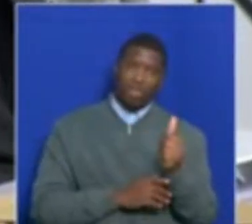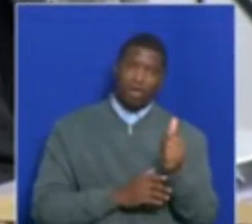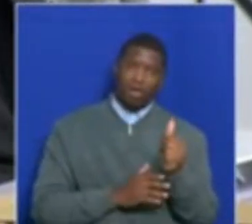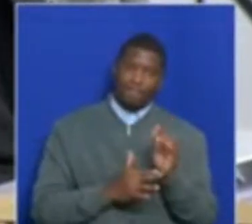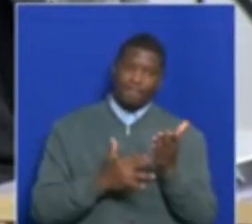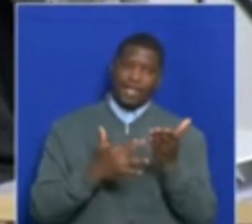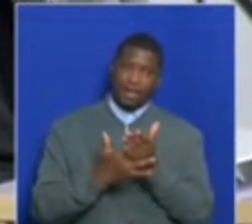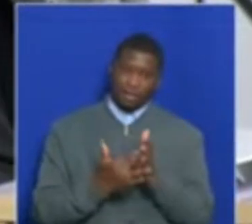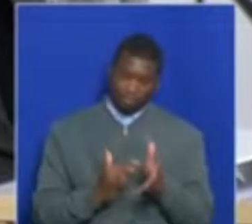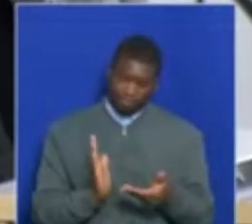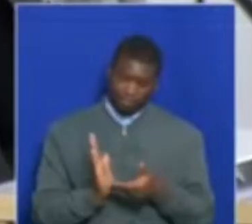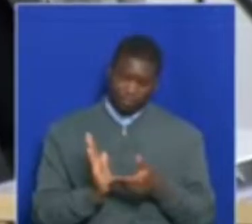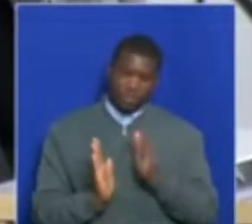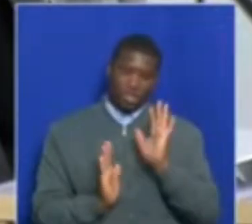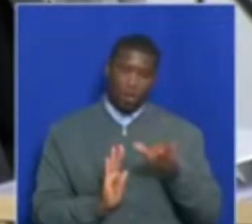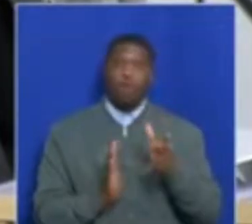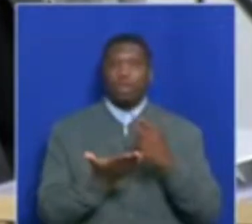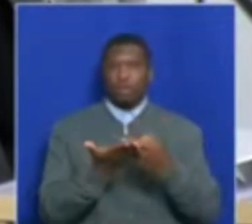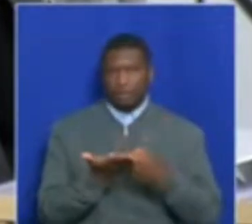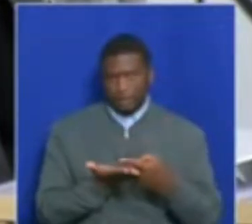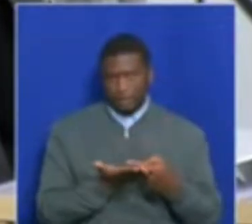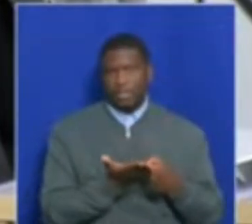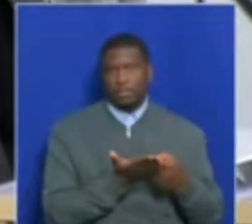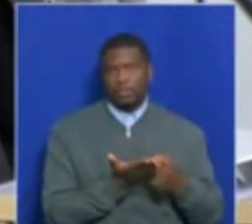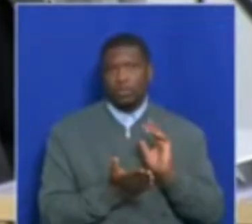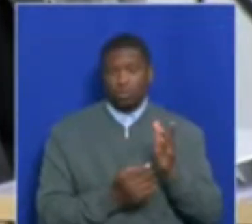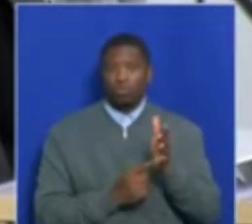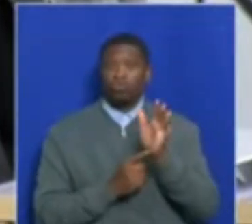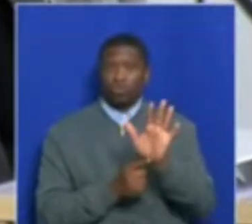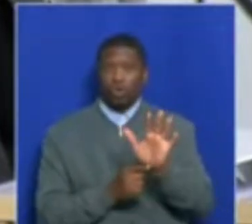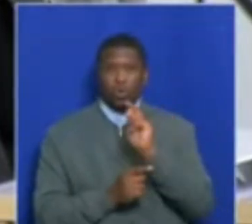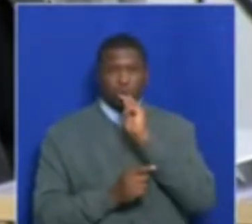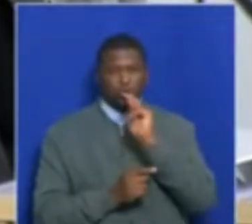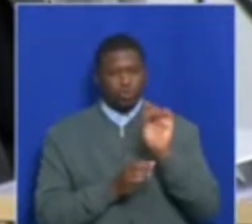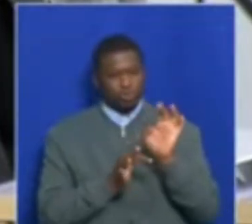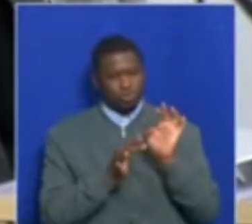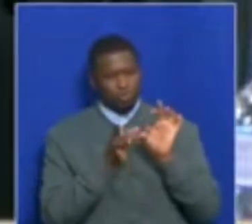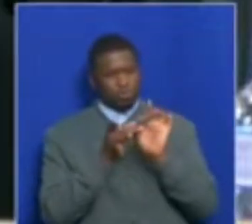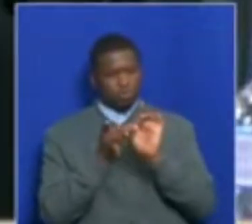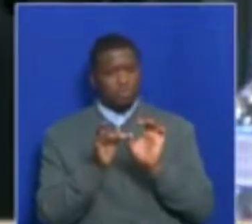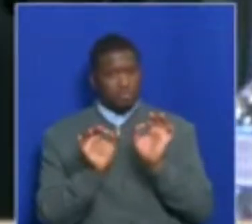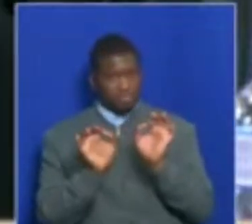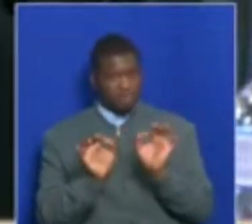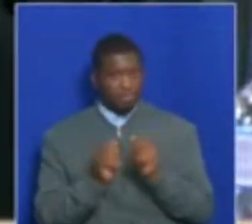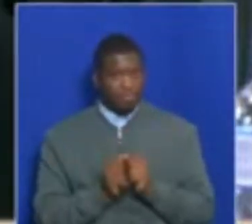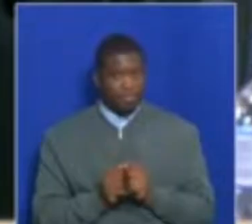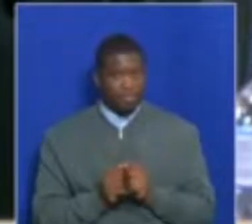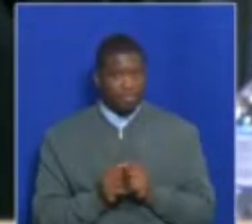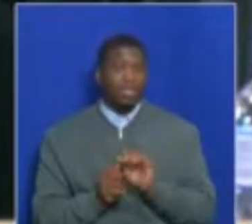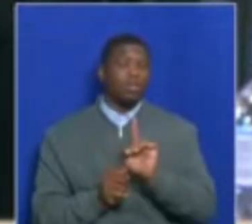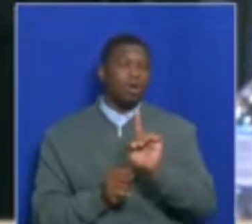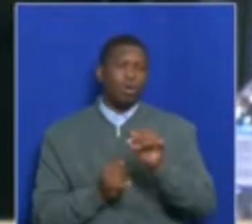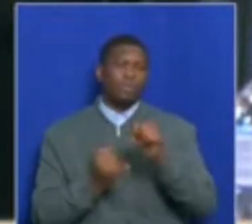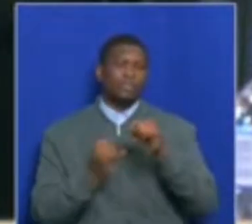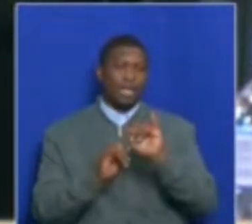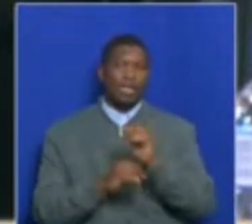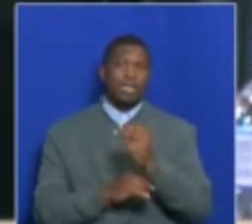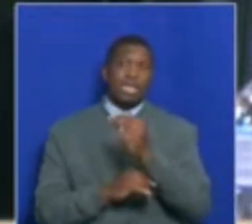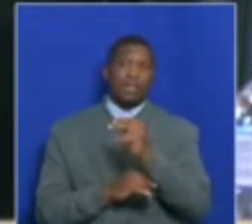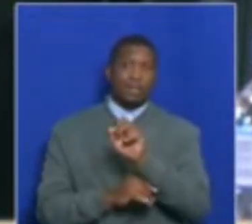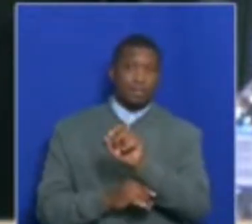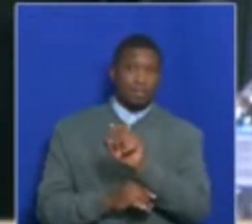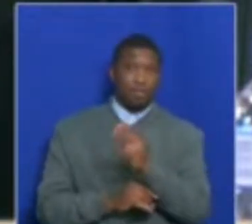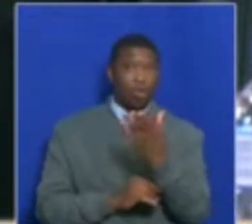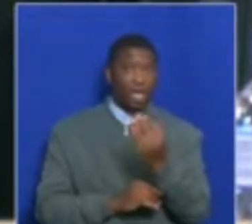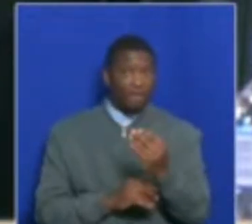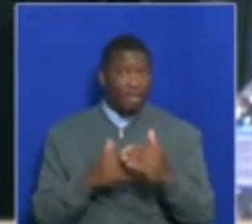discuss where you would see that connection. That's fine. We're still at the Heberdine one. Is there such a connection